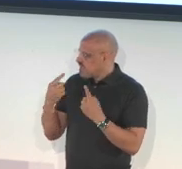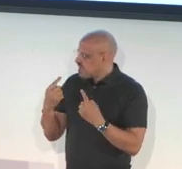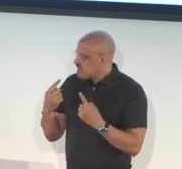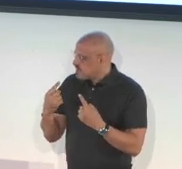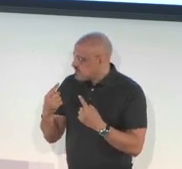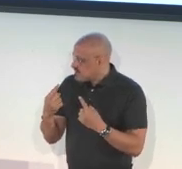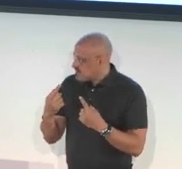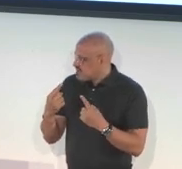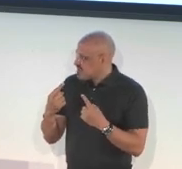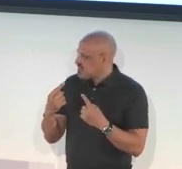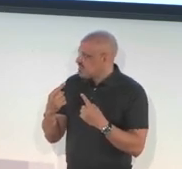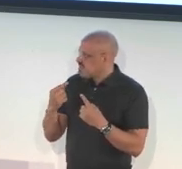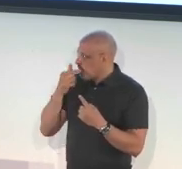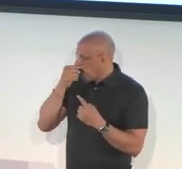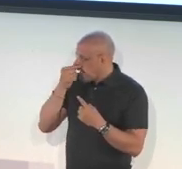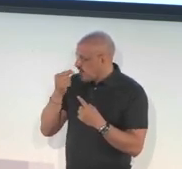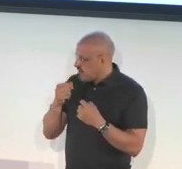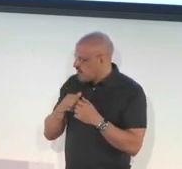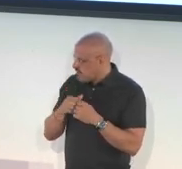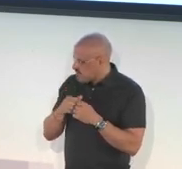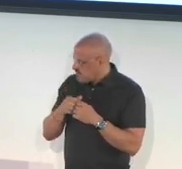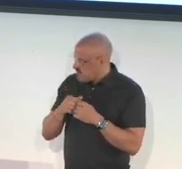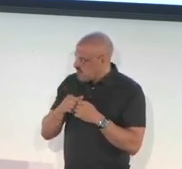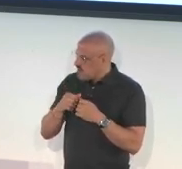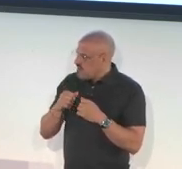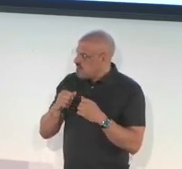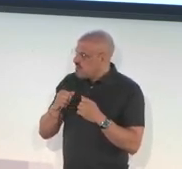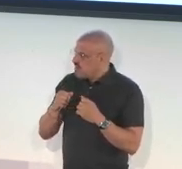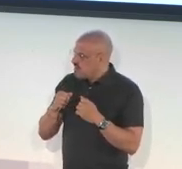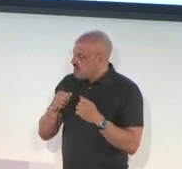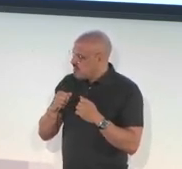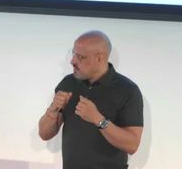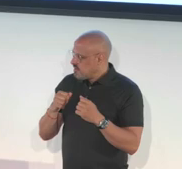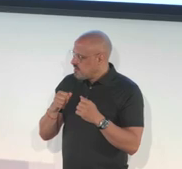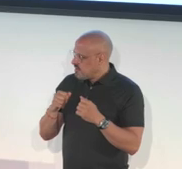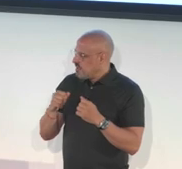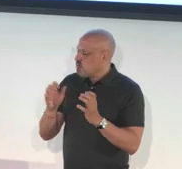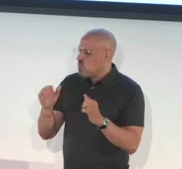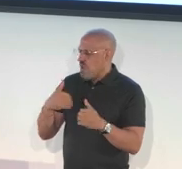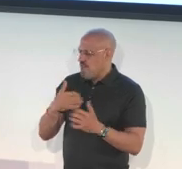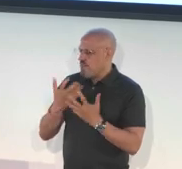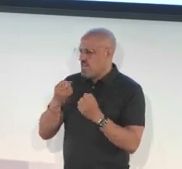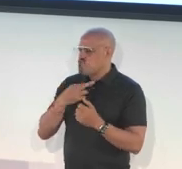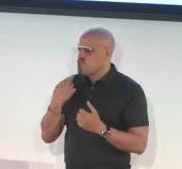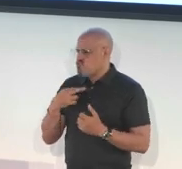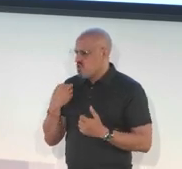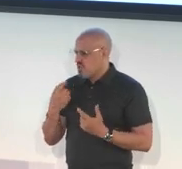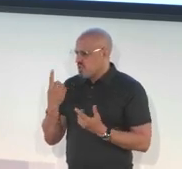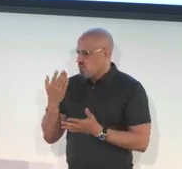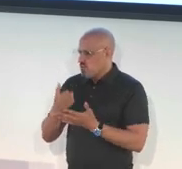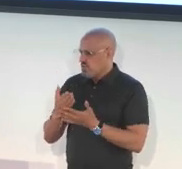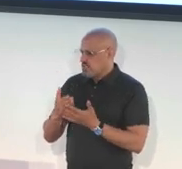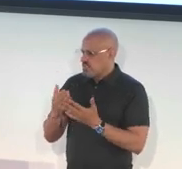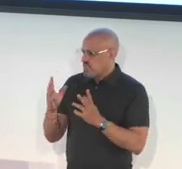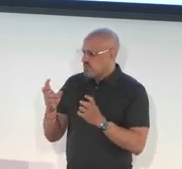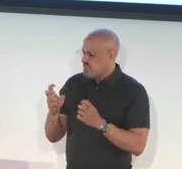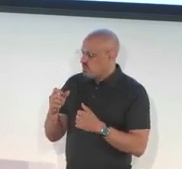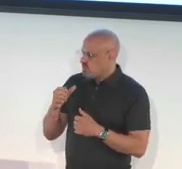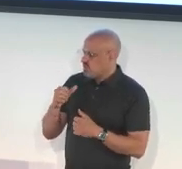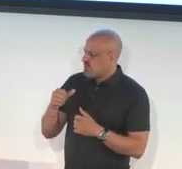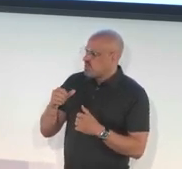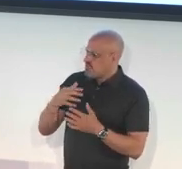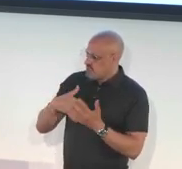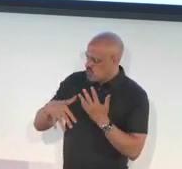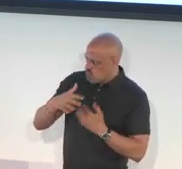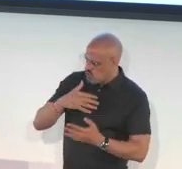is now getting more glued to their phone, mm-hmm. and the devices, is this now creating more social isolation instead